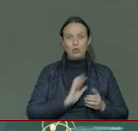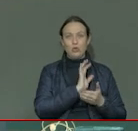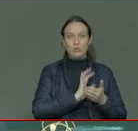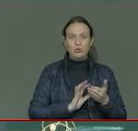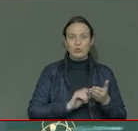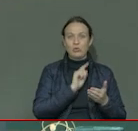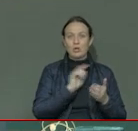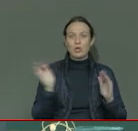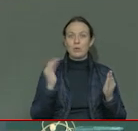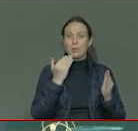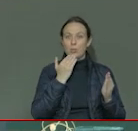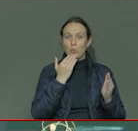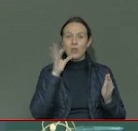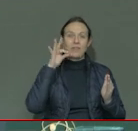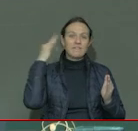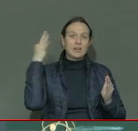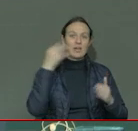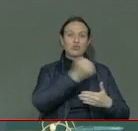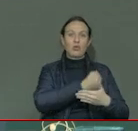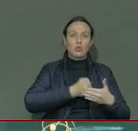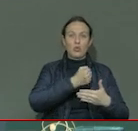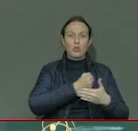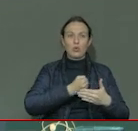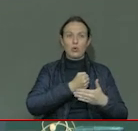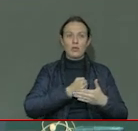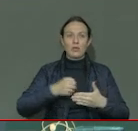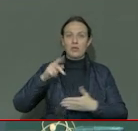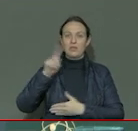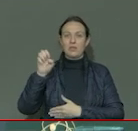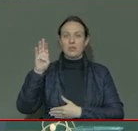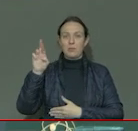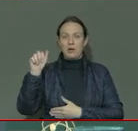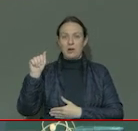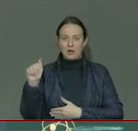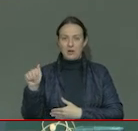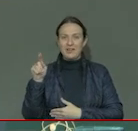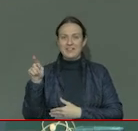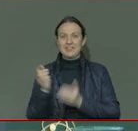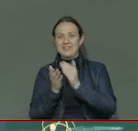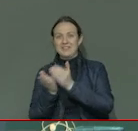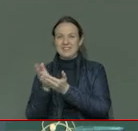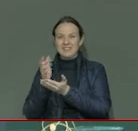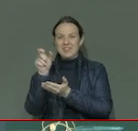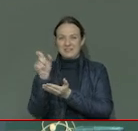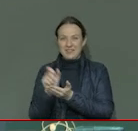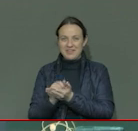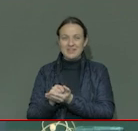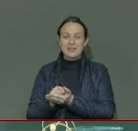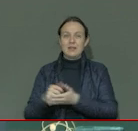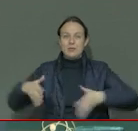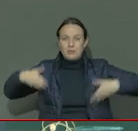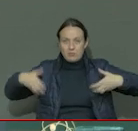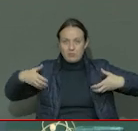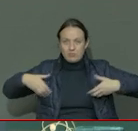actually the French cook. The zebra is the Taiwanese sailor. The orangutan is Pi's mother.